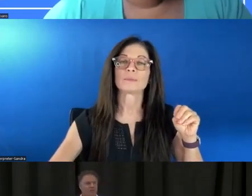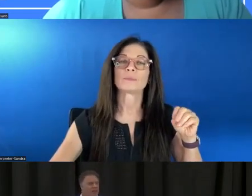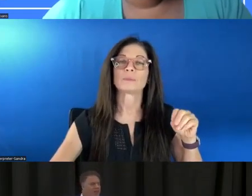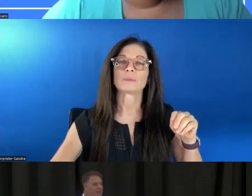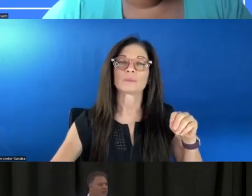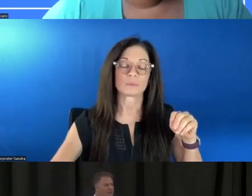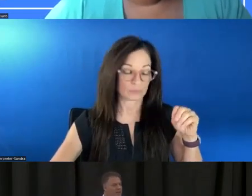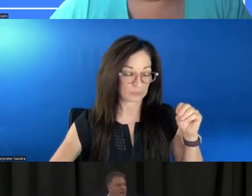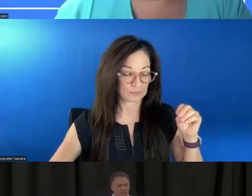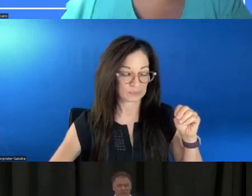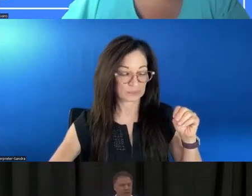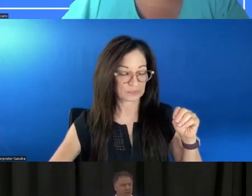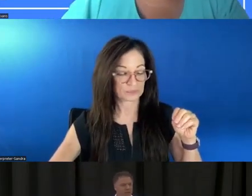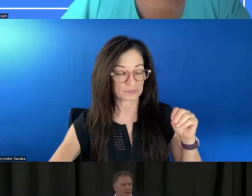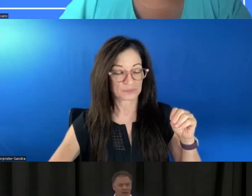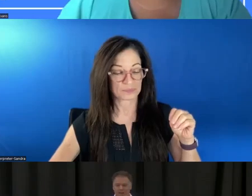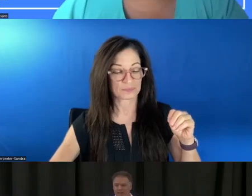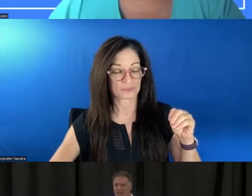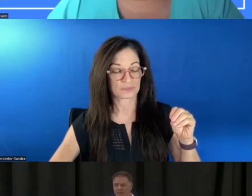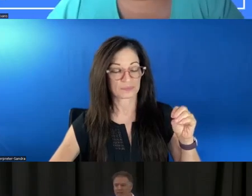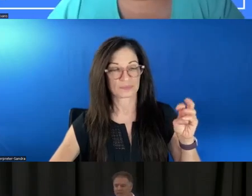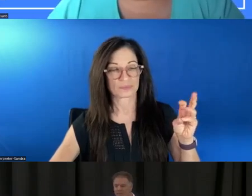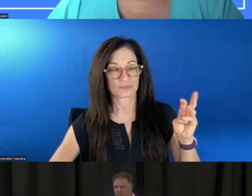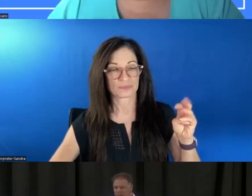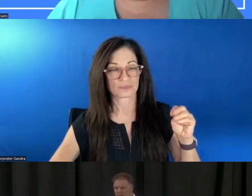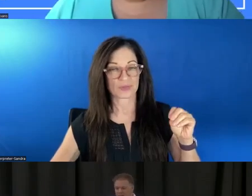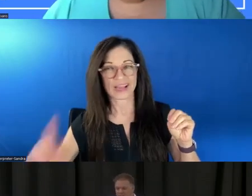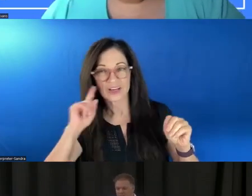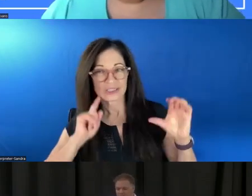Say C. I hear D.